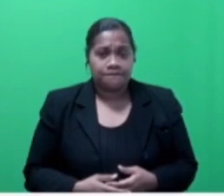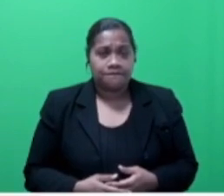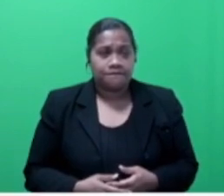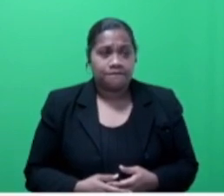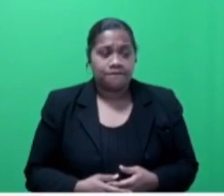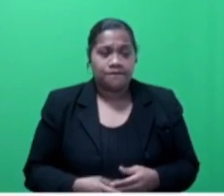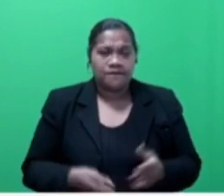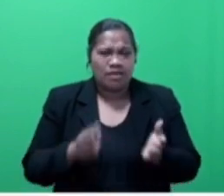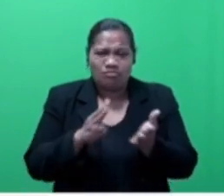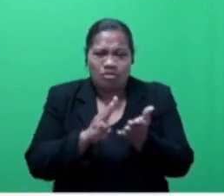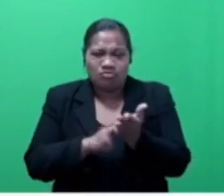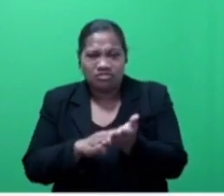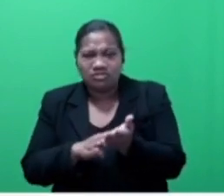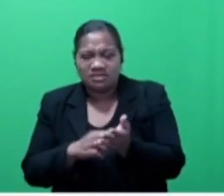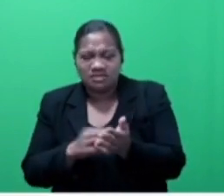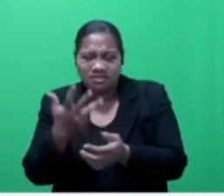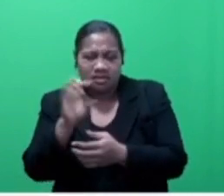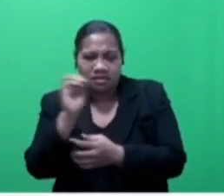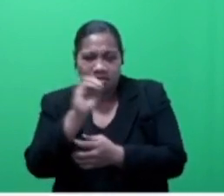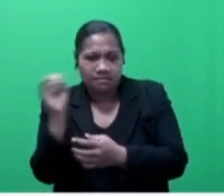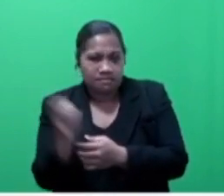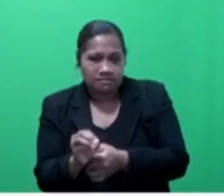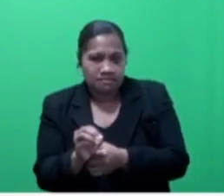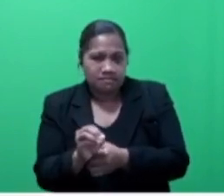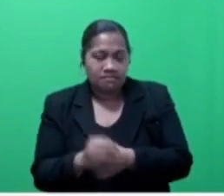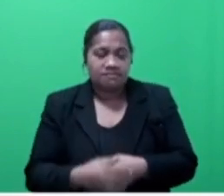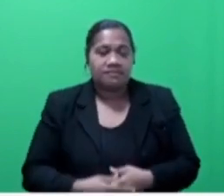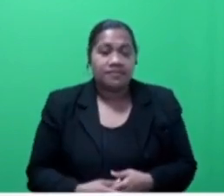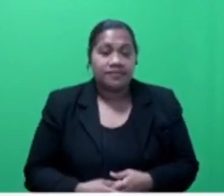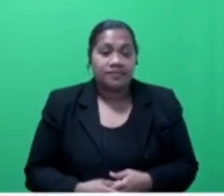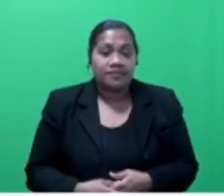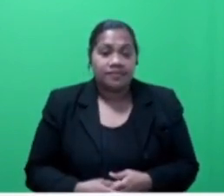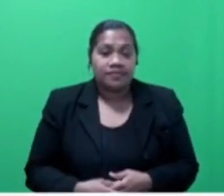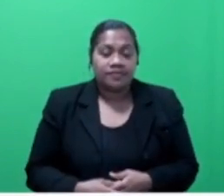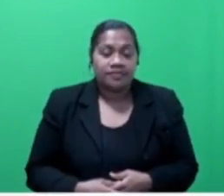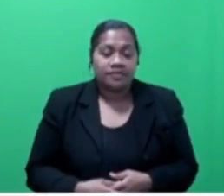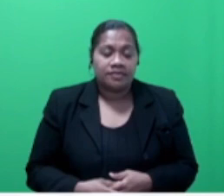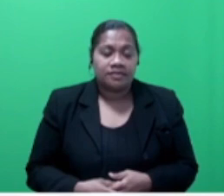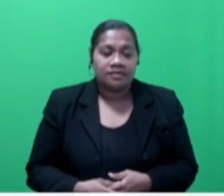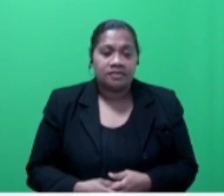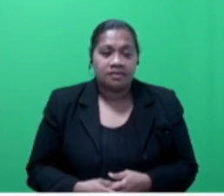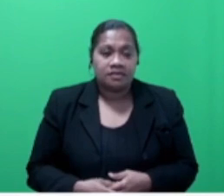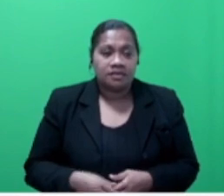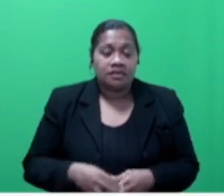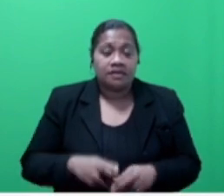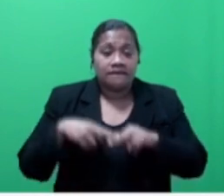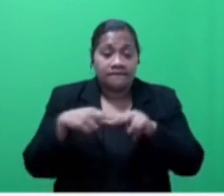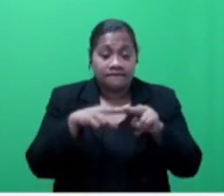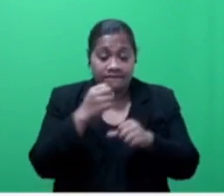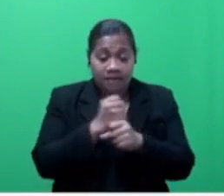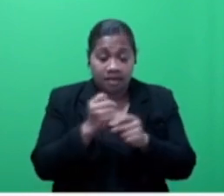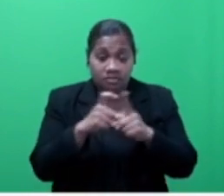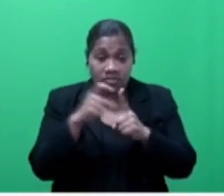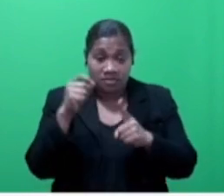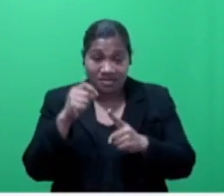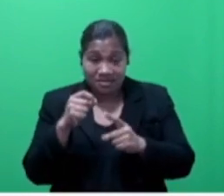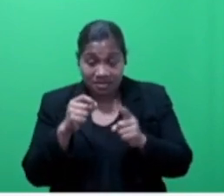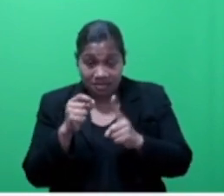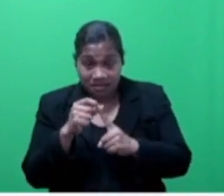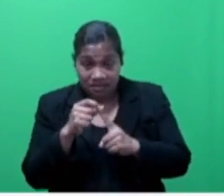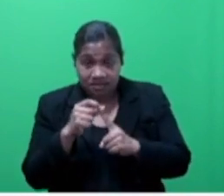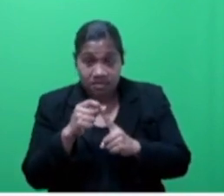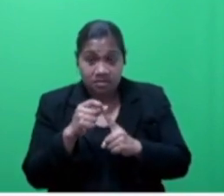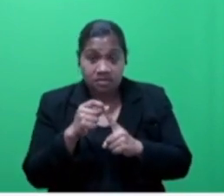Mauritius is 9%, etc. Mr. Speaker, sir, the Fiji's GDP, of course, Mr. Speaker, sir, is poised